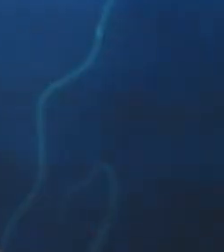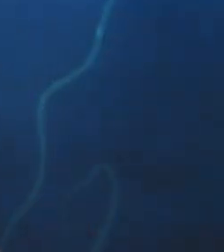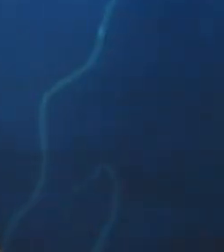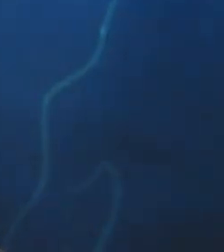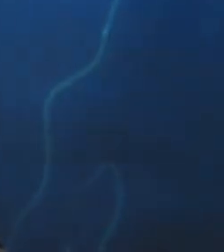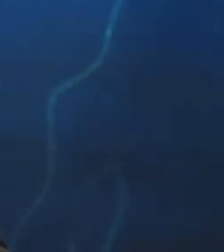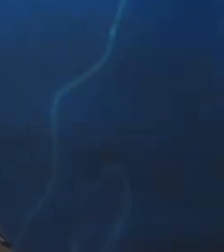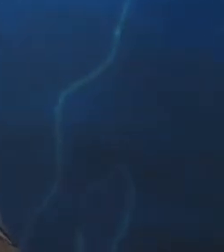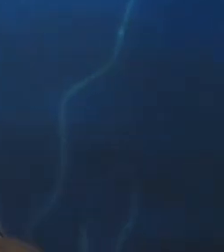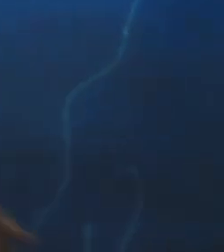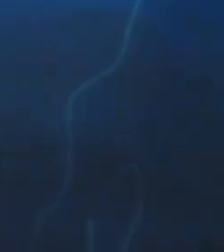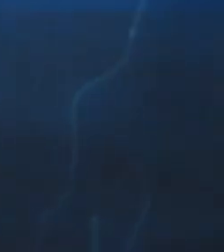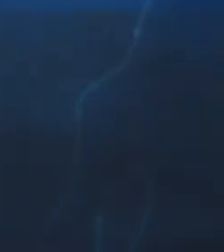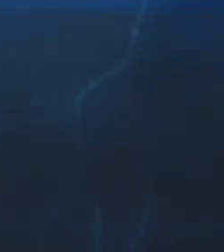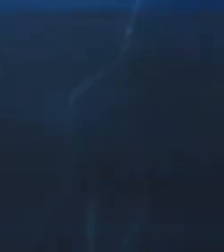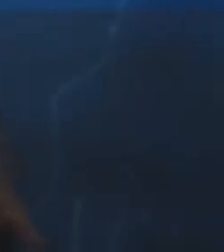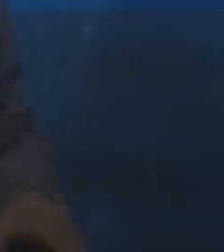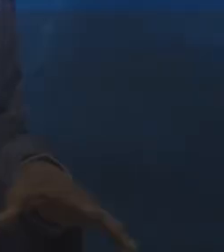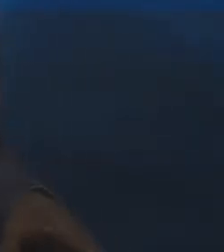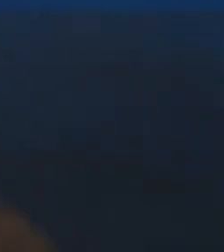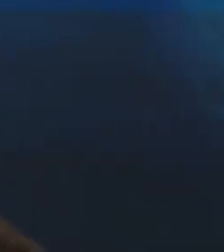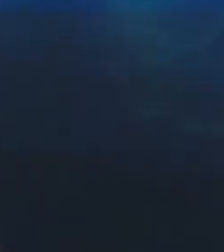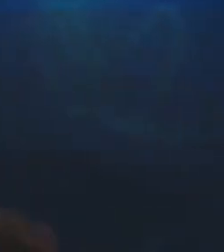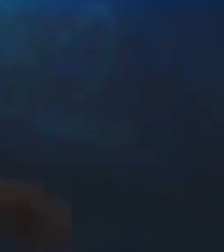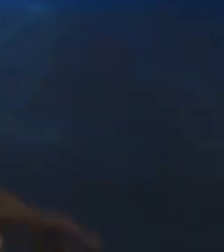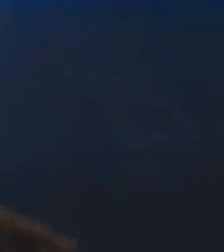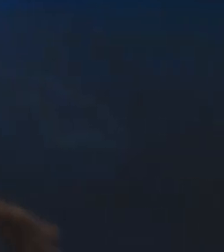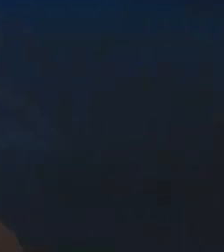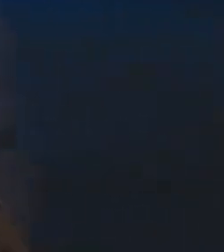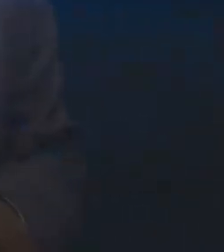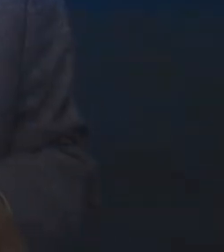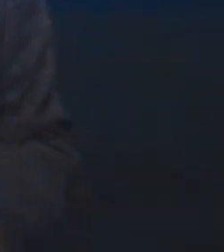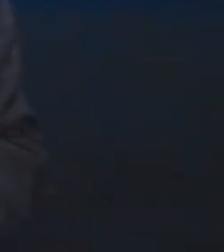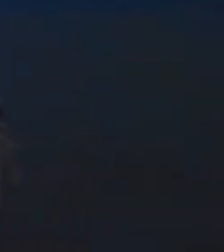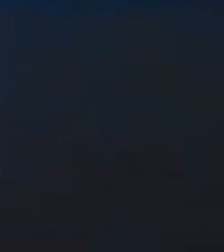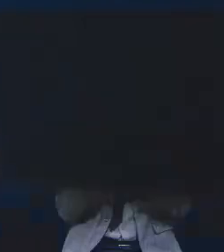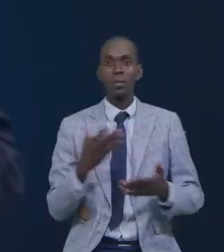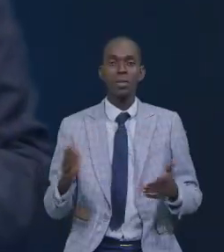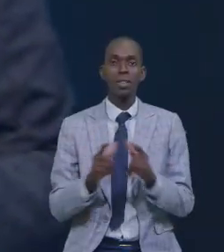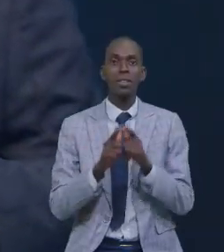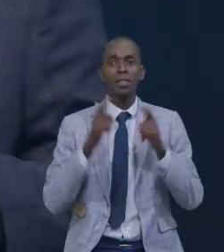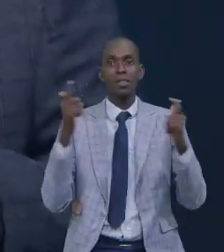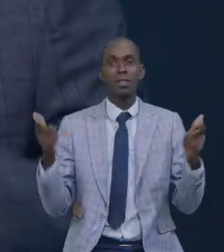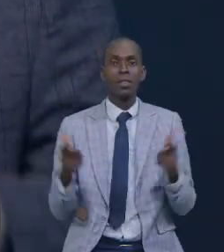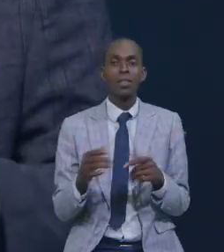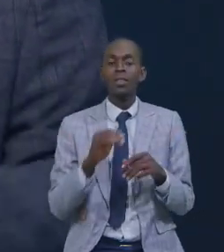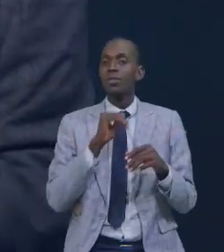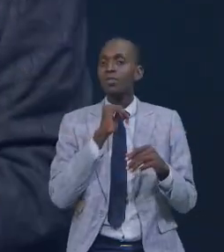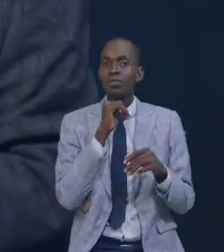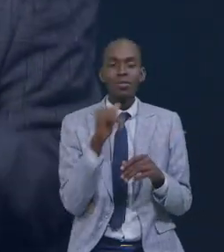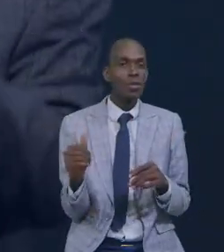You must be awake tonight because something great,